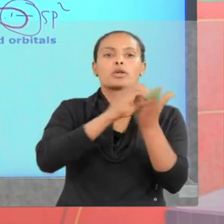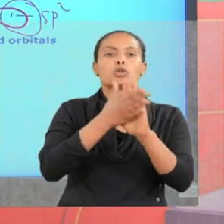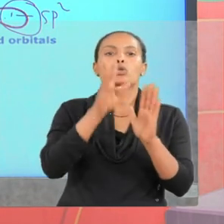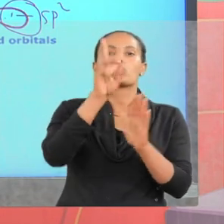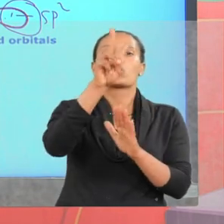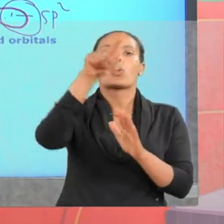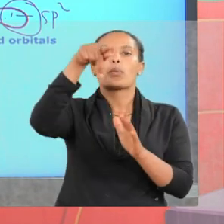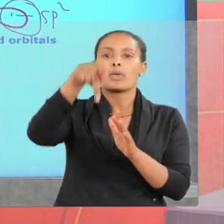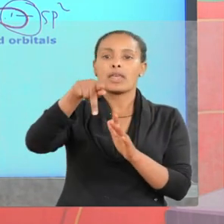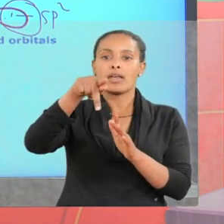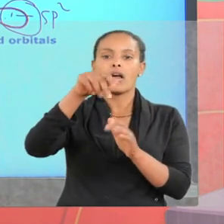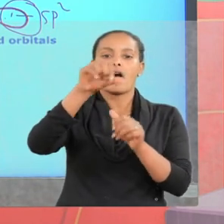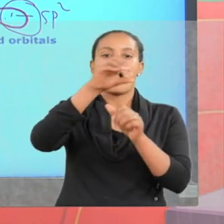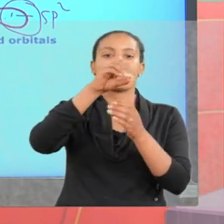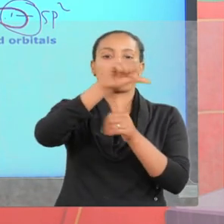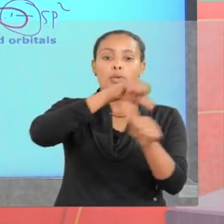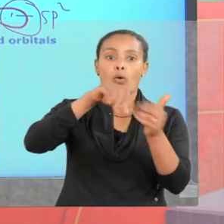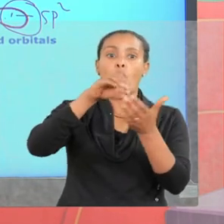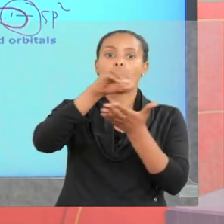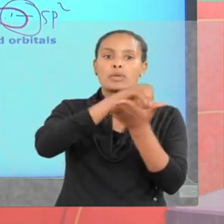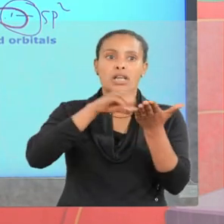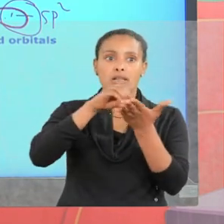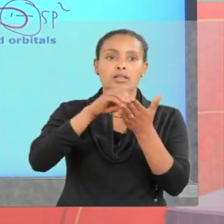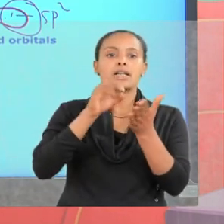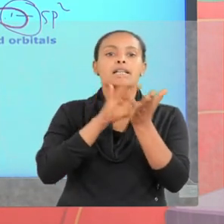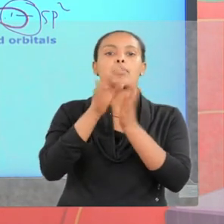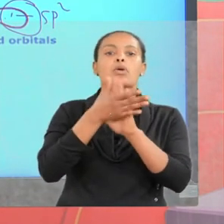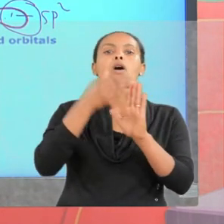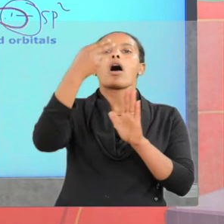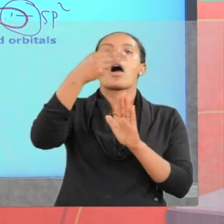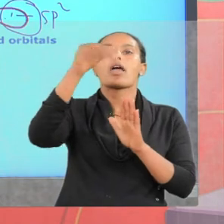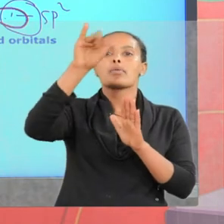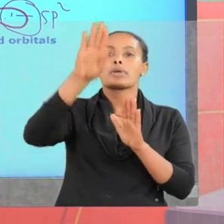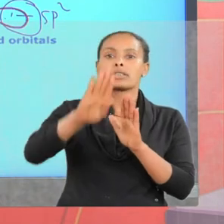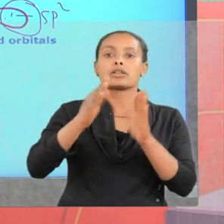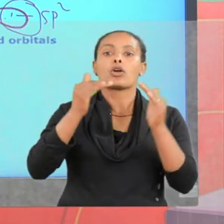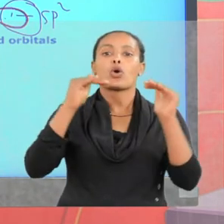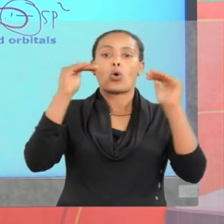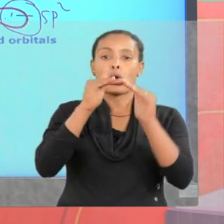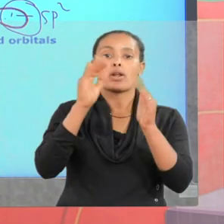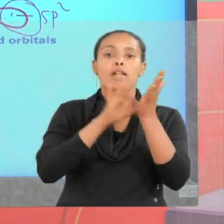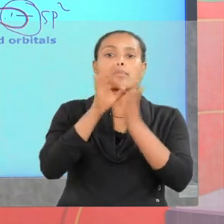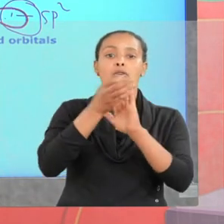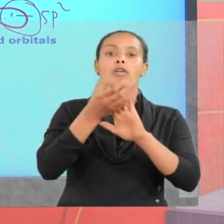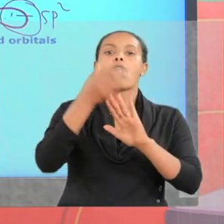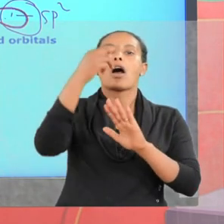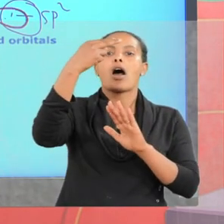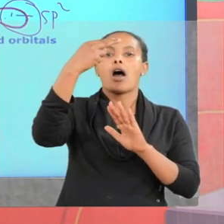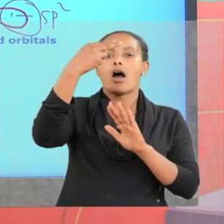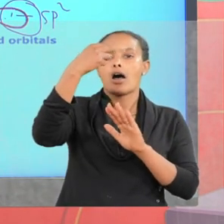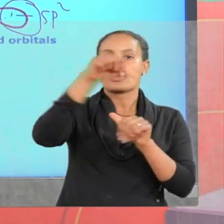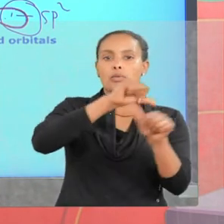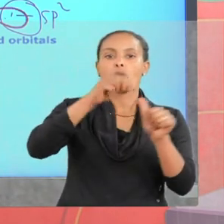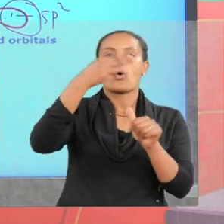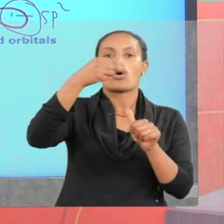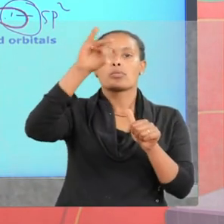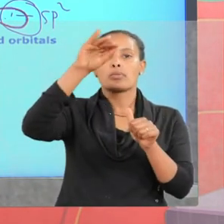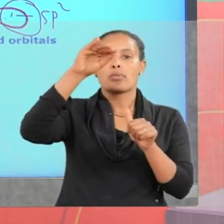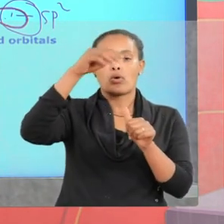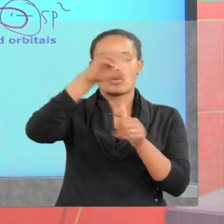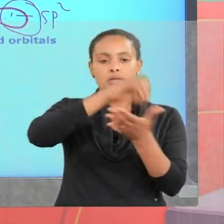2p atomic orbitals. Number of hybrid orbital equal number of atomic orbitals